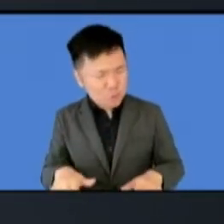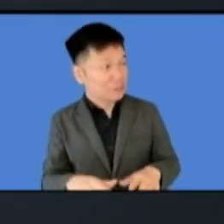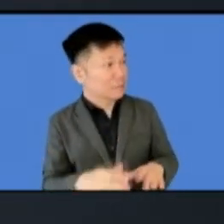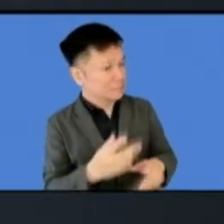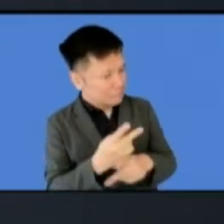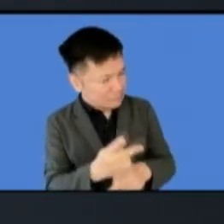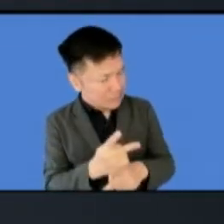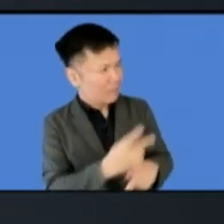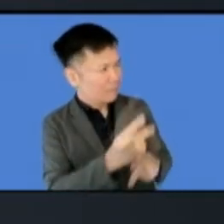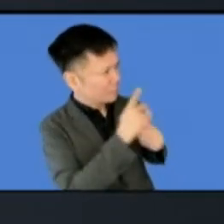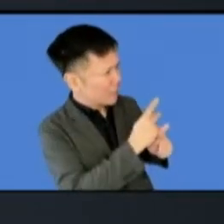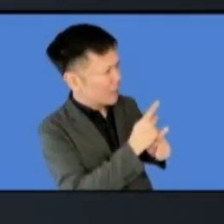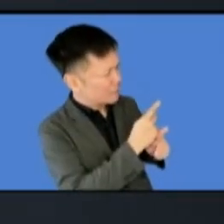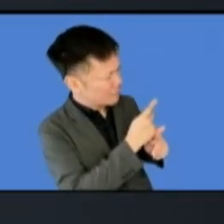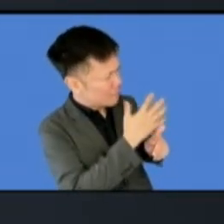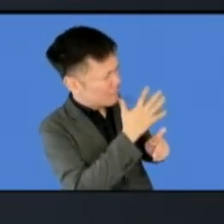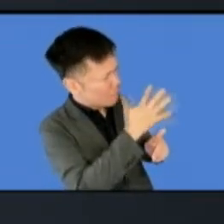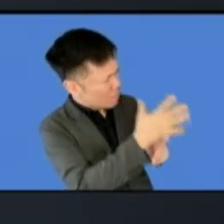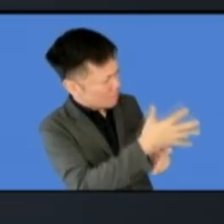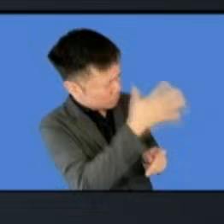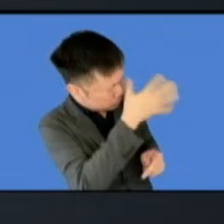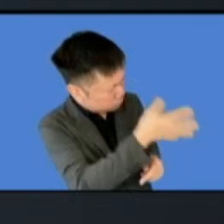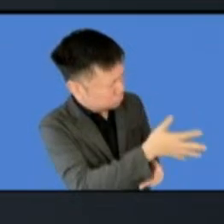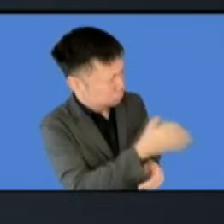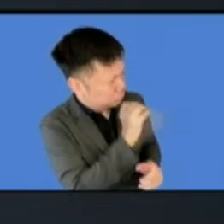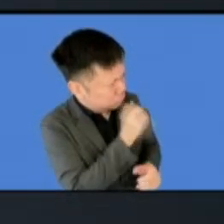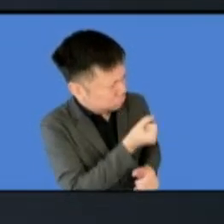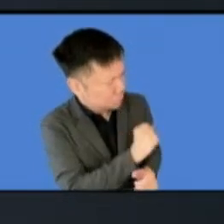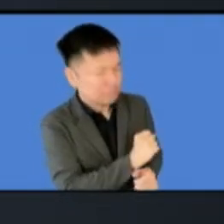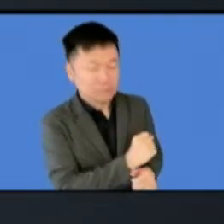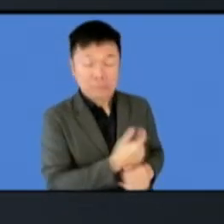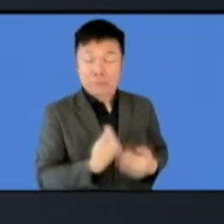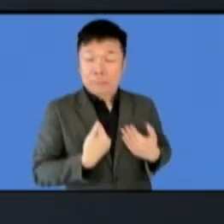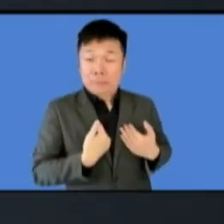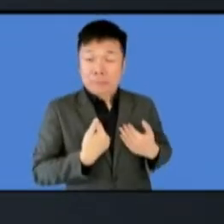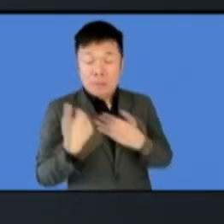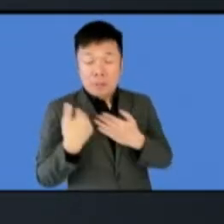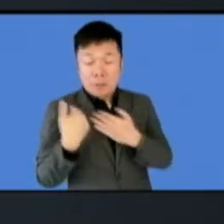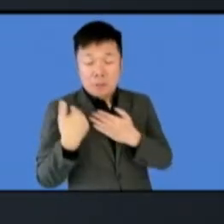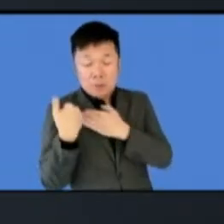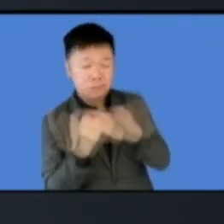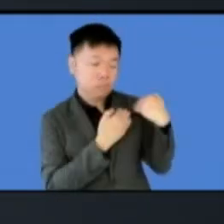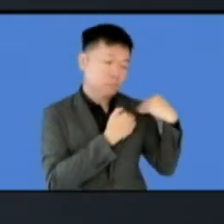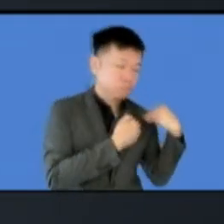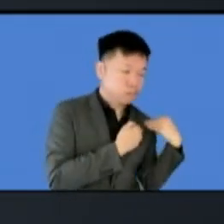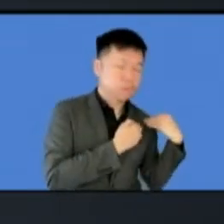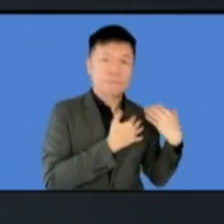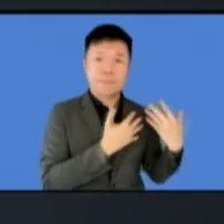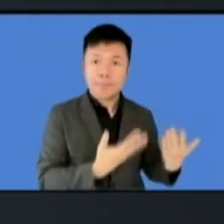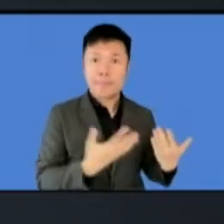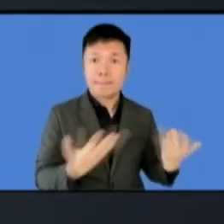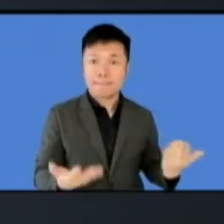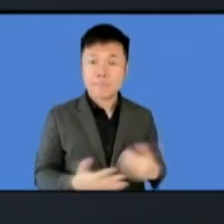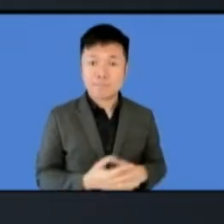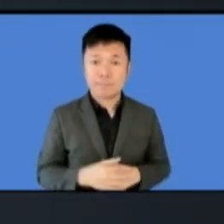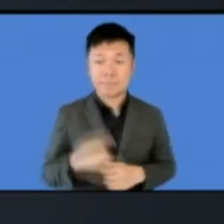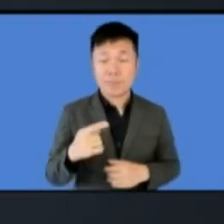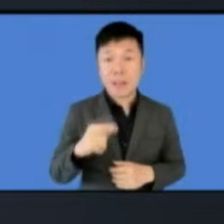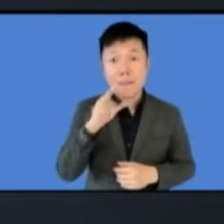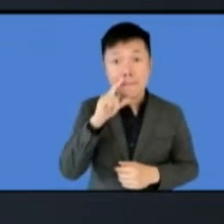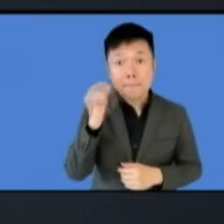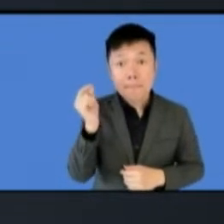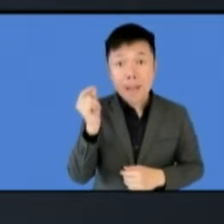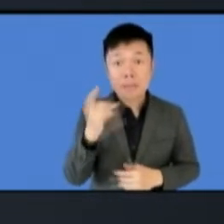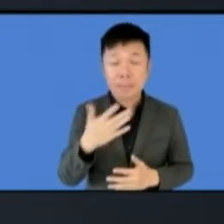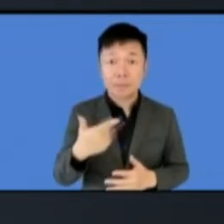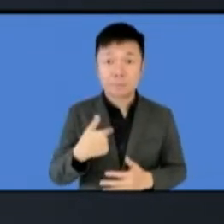grandparents along their whole life. Of course, there are emerging observation on the male who also take